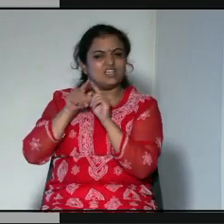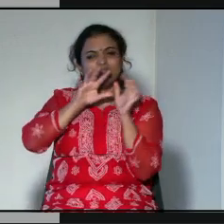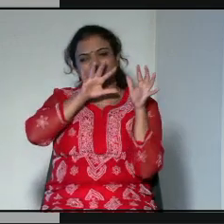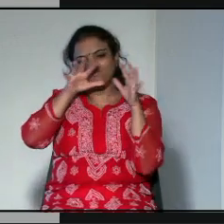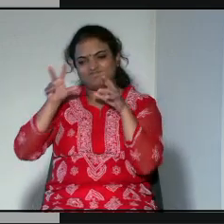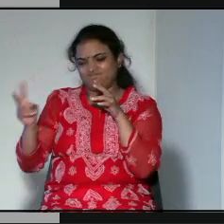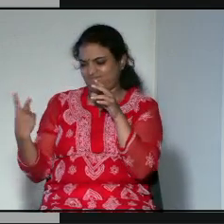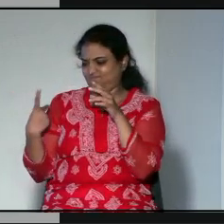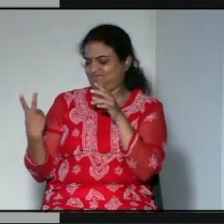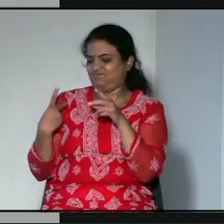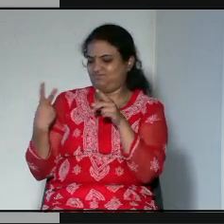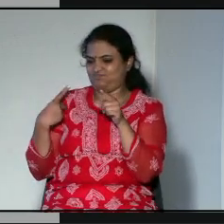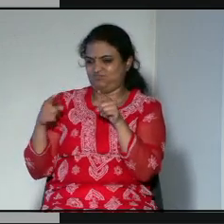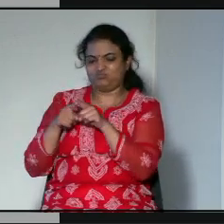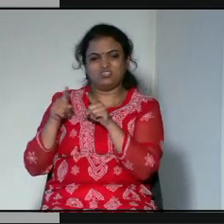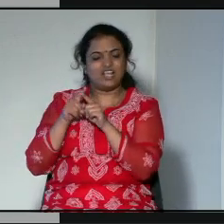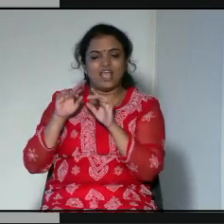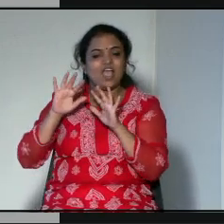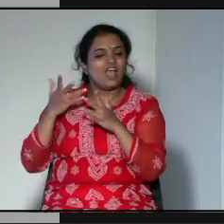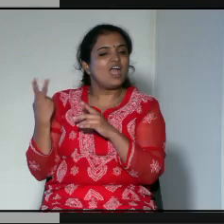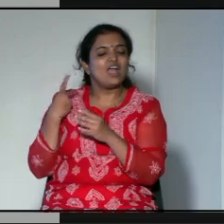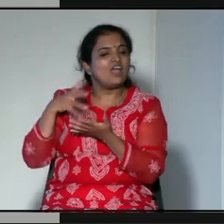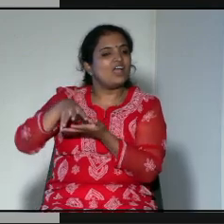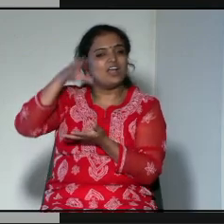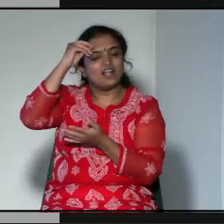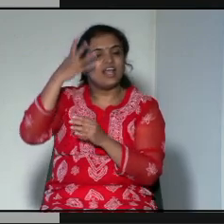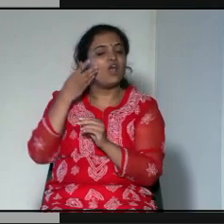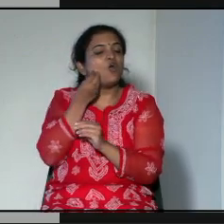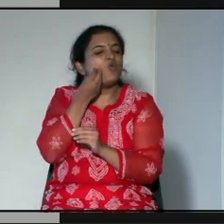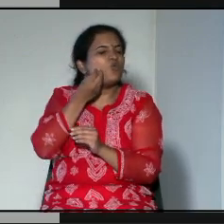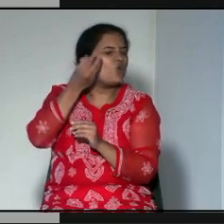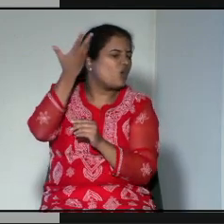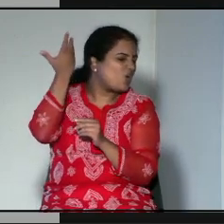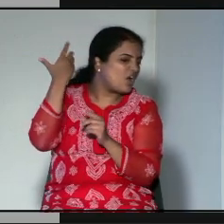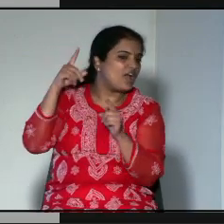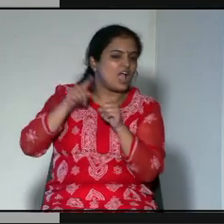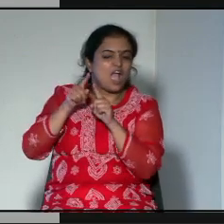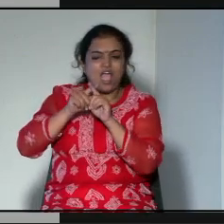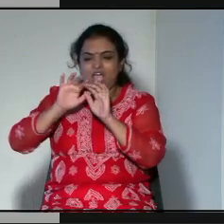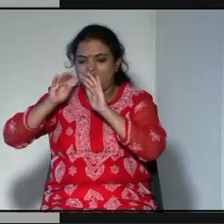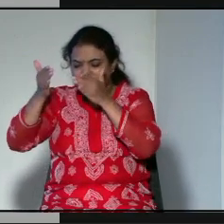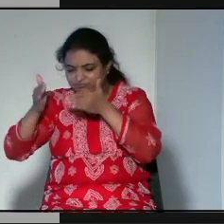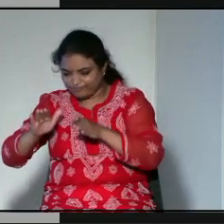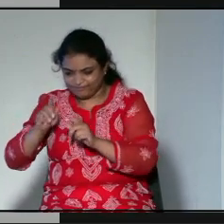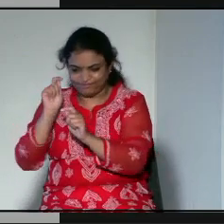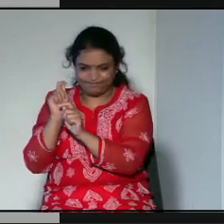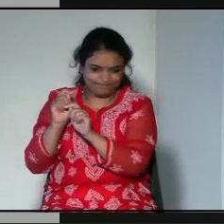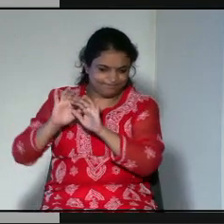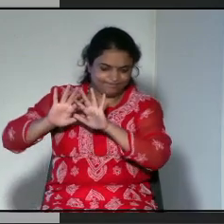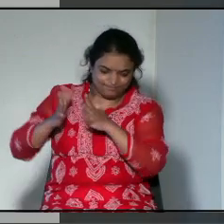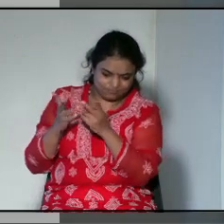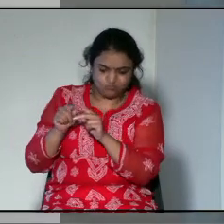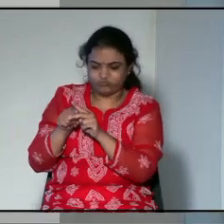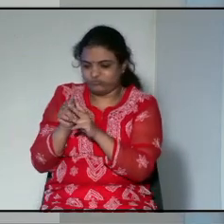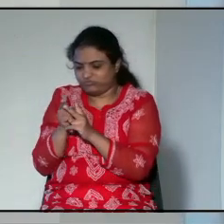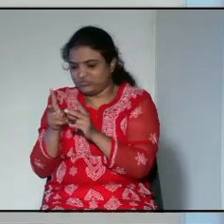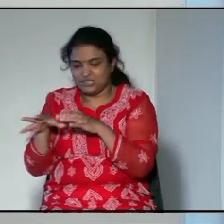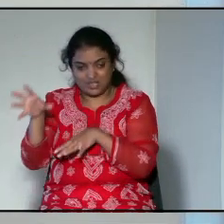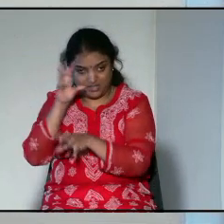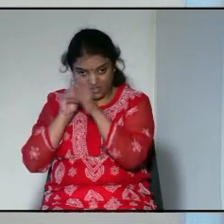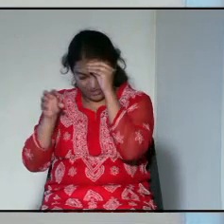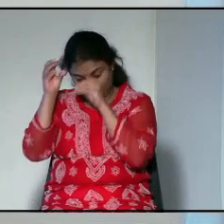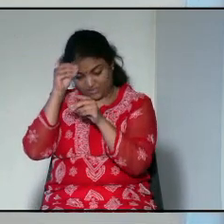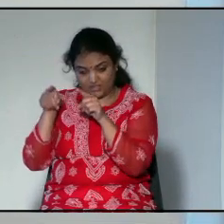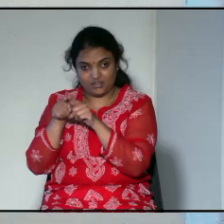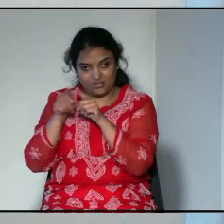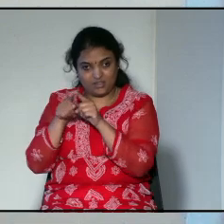countrywide survey of traditional metal casting practices and communities, their classification by castes and regions, forms